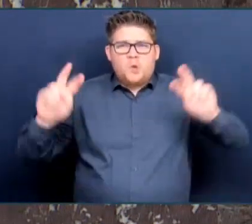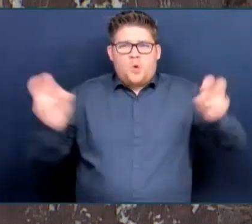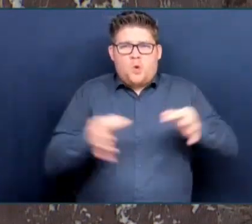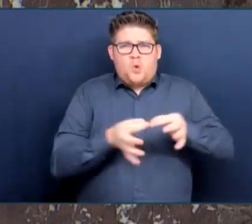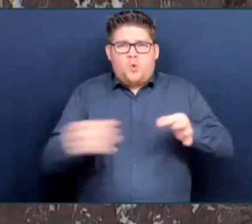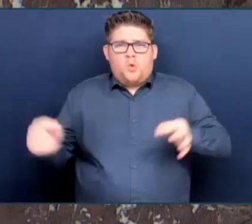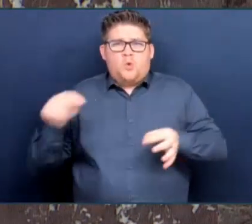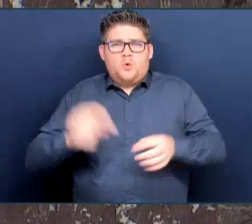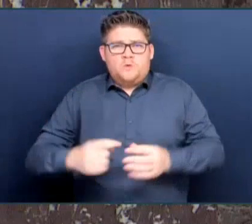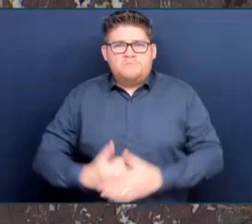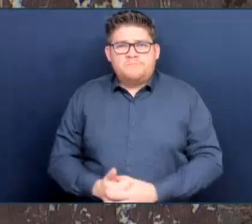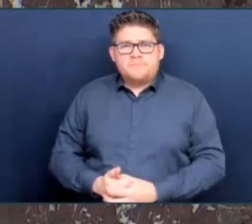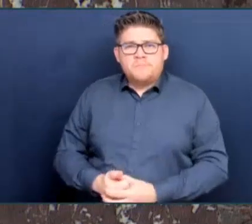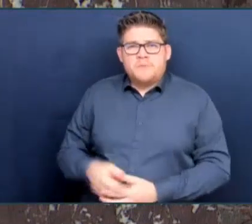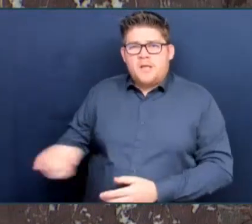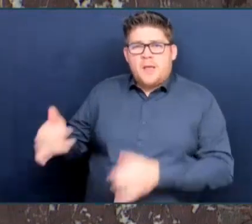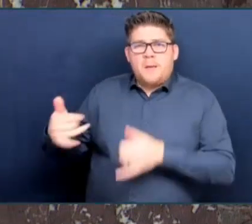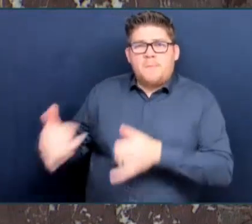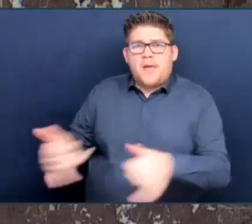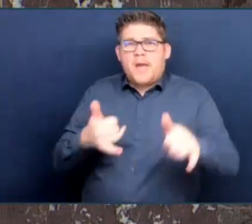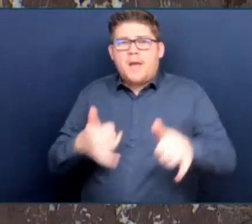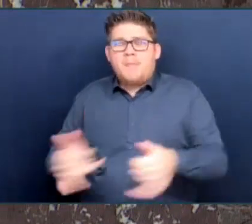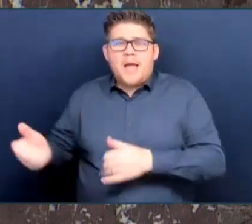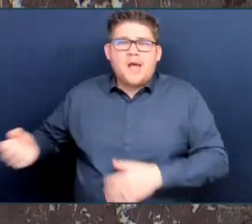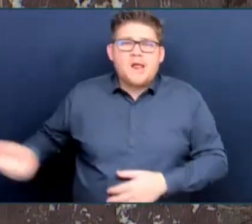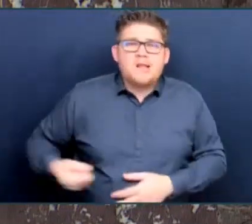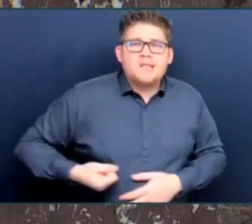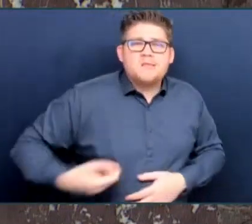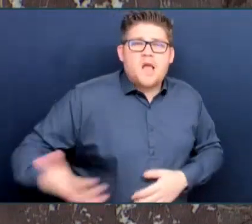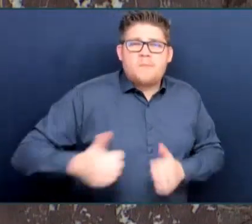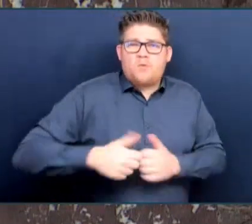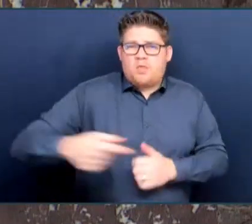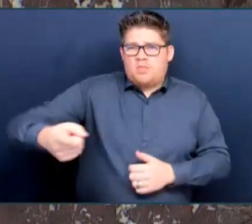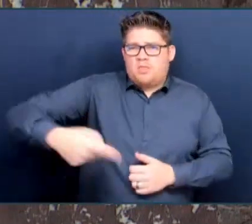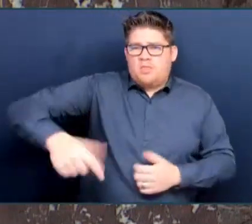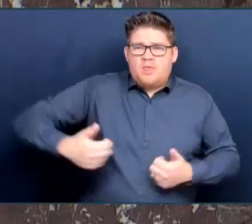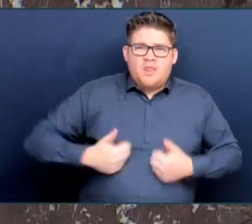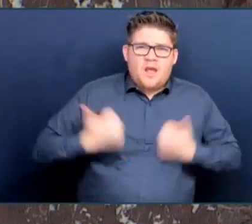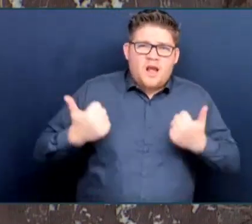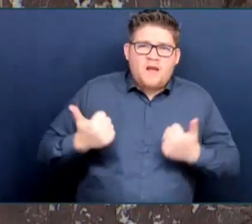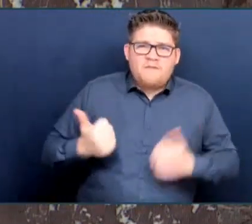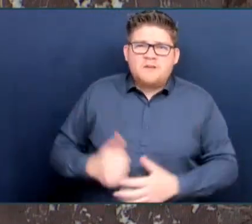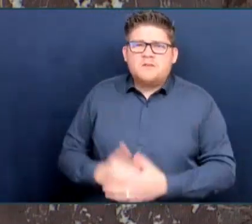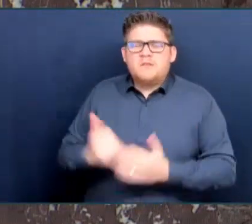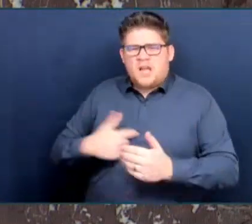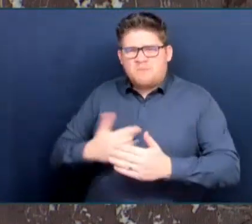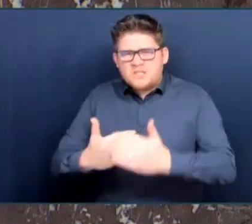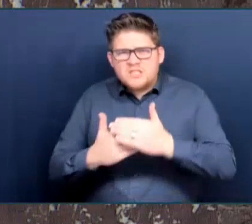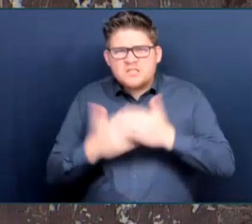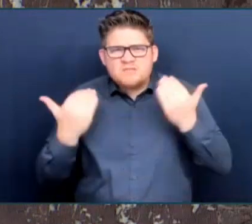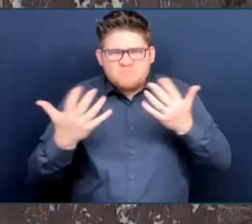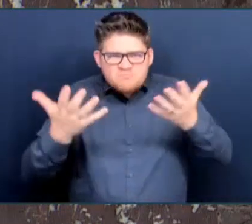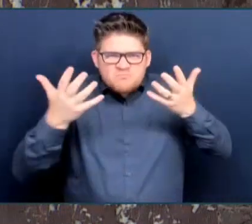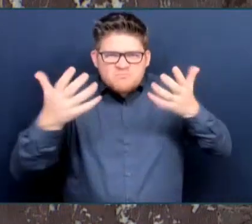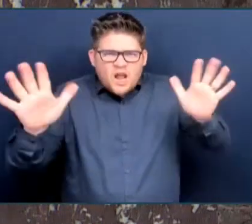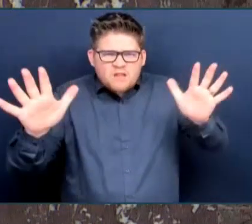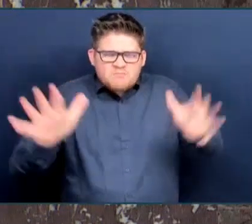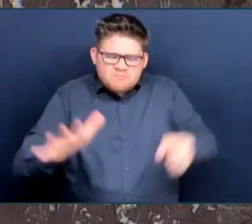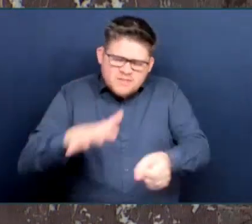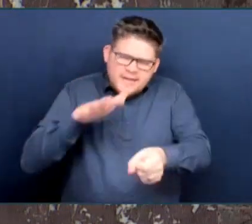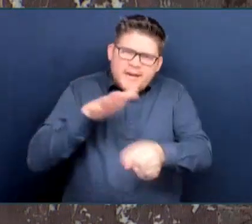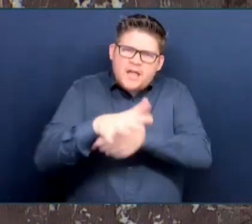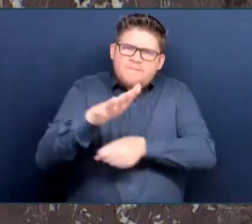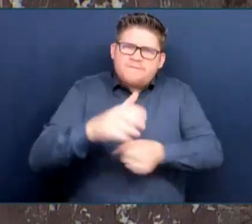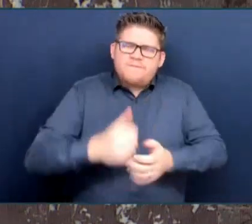We're sick of it. We're done," end quote. Innocent lives are put at risk by the Premier's catch and